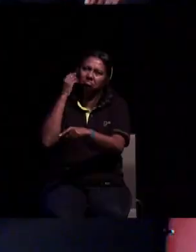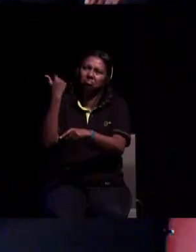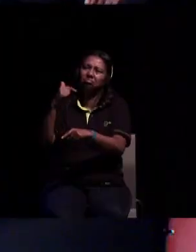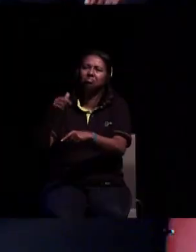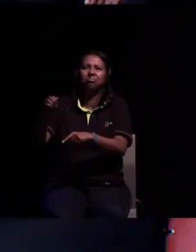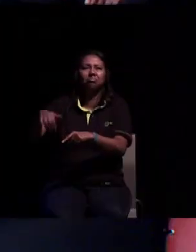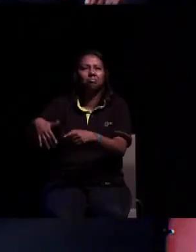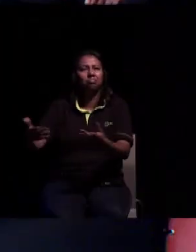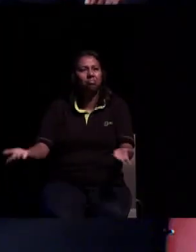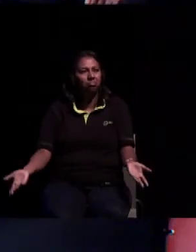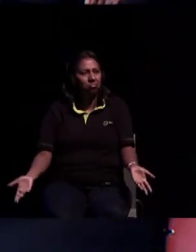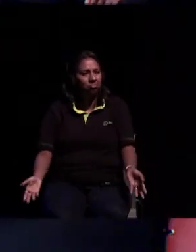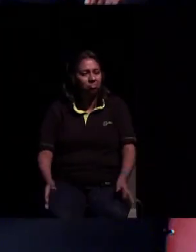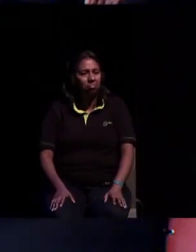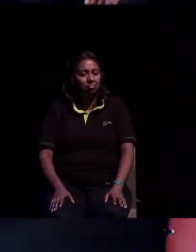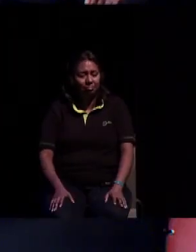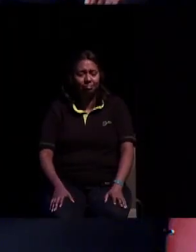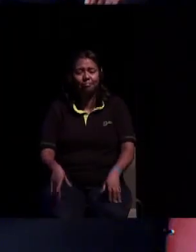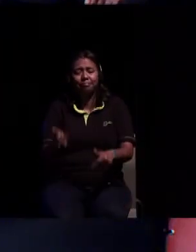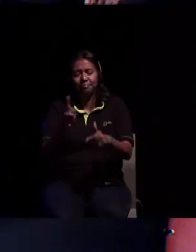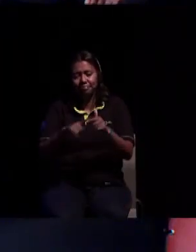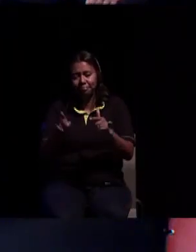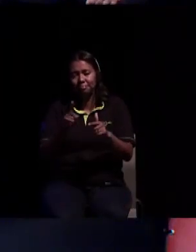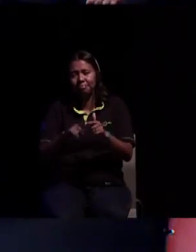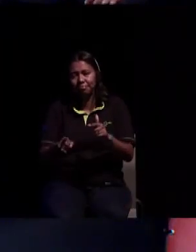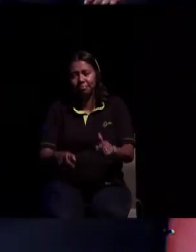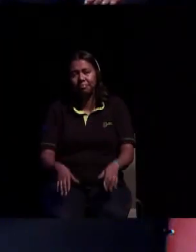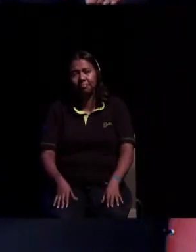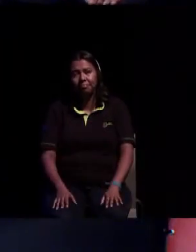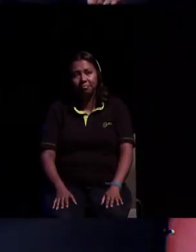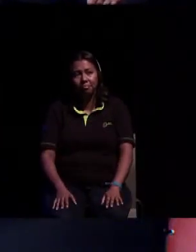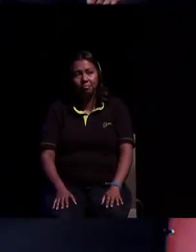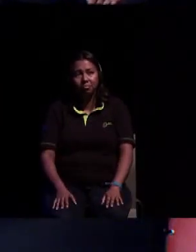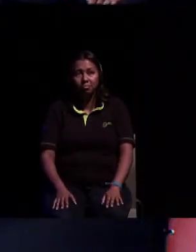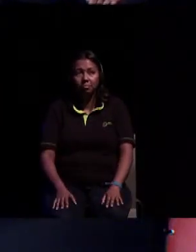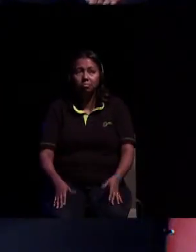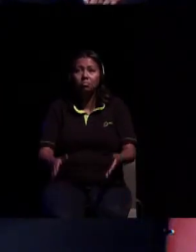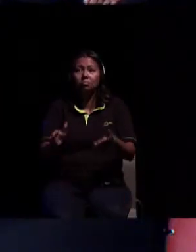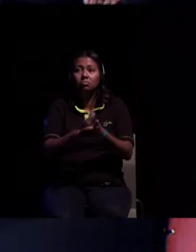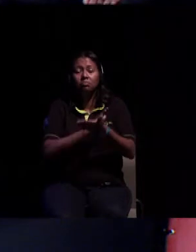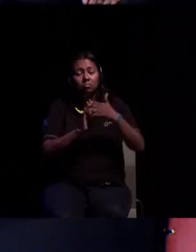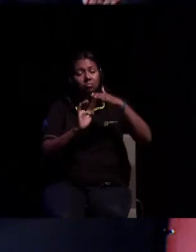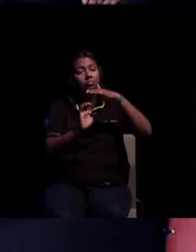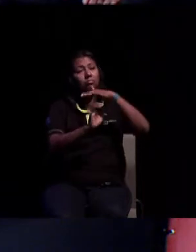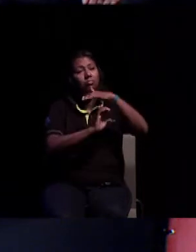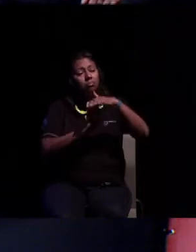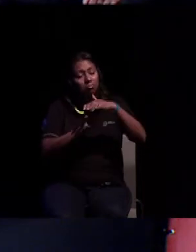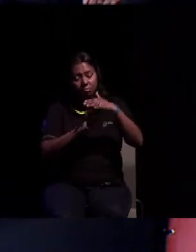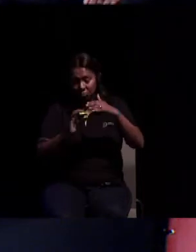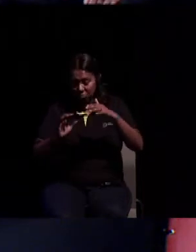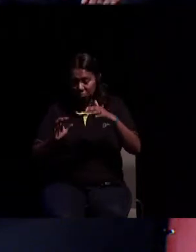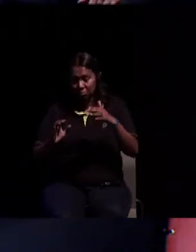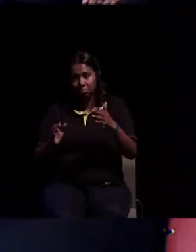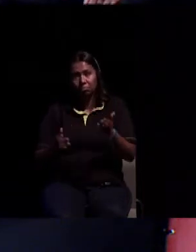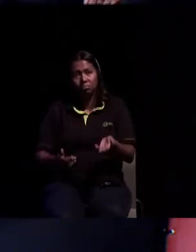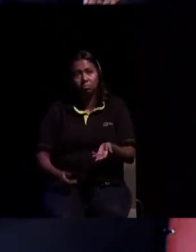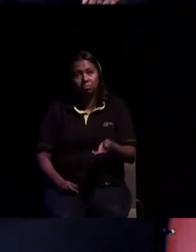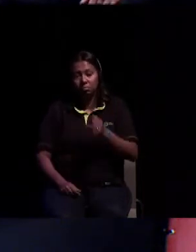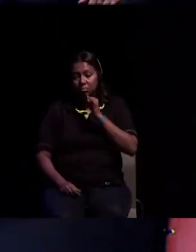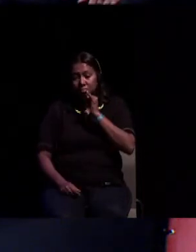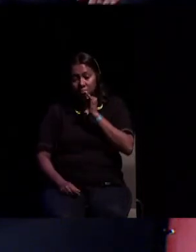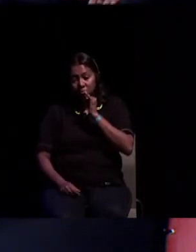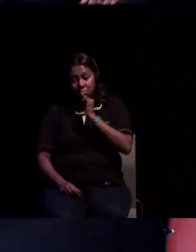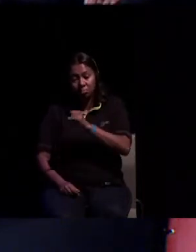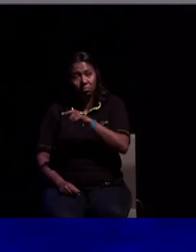So that's a problem. Some in the industry have been encouraging Aboriginal people to not sell their tourism products as